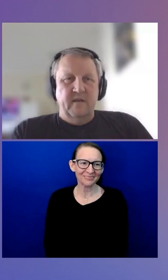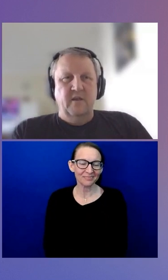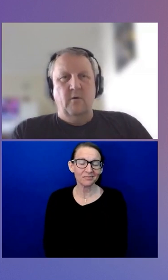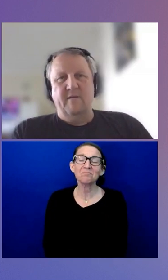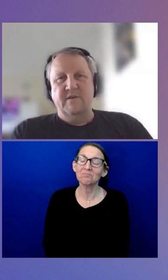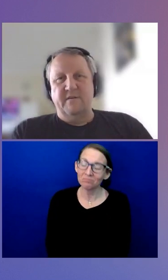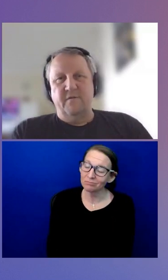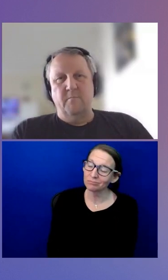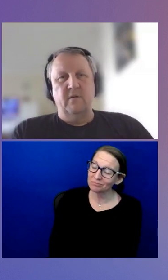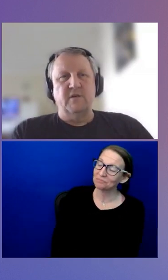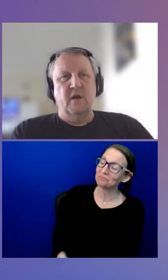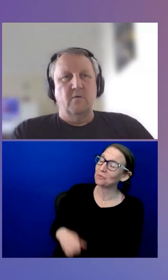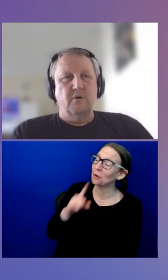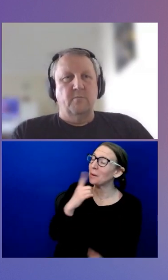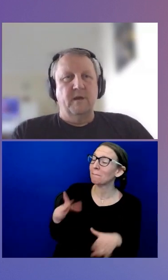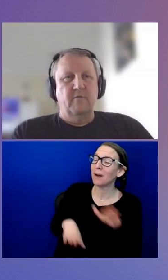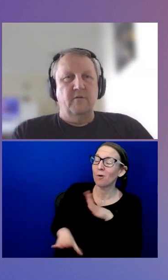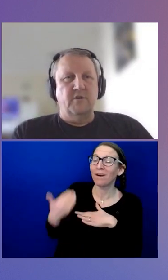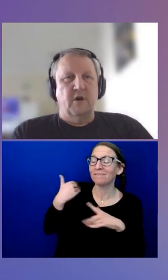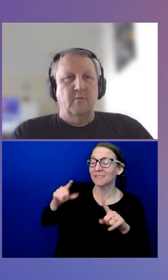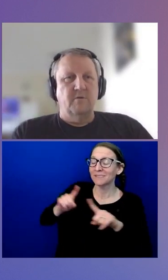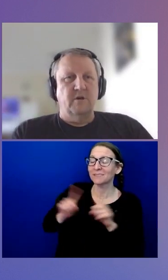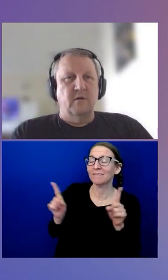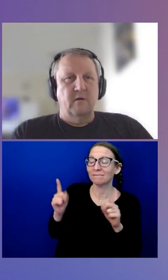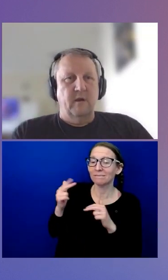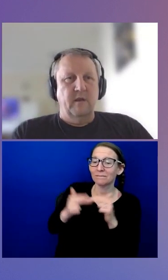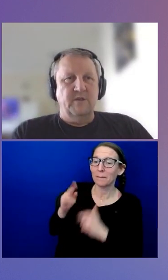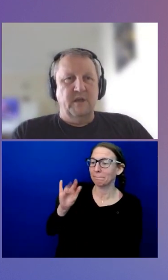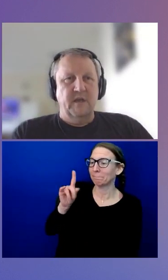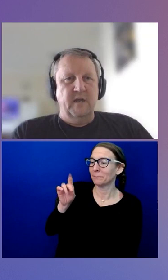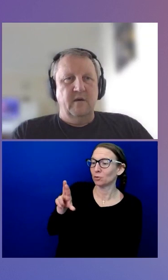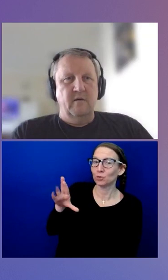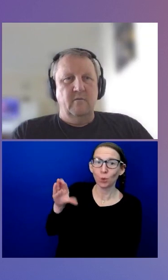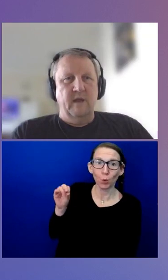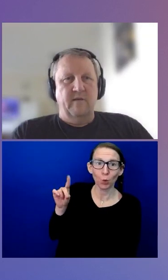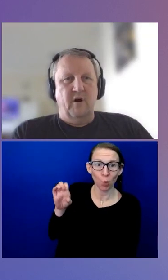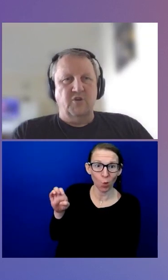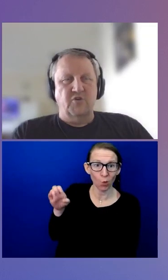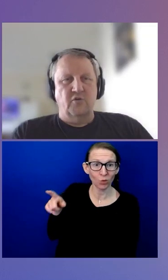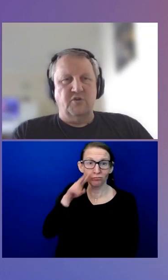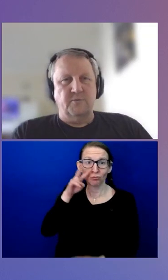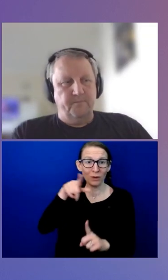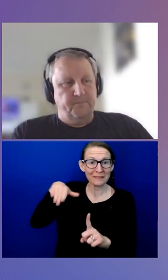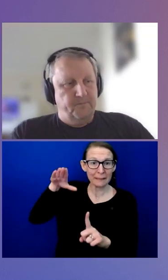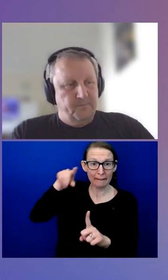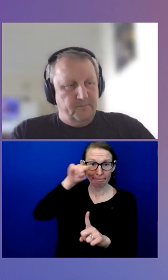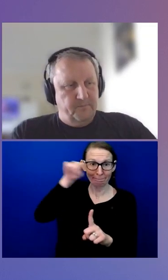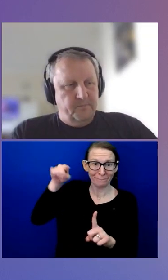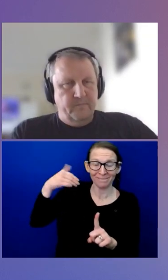Basically, you have a different builder code up here at the top. So where you see here, we have our source.